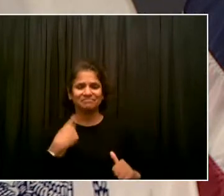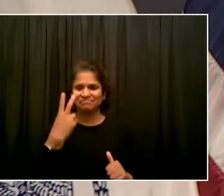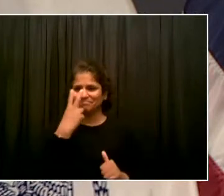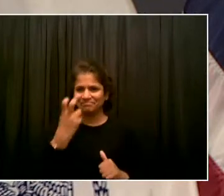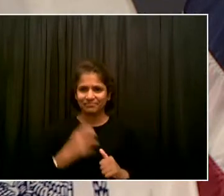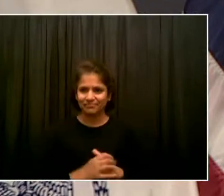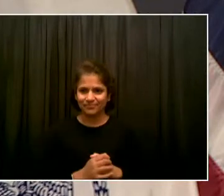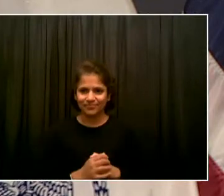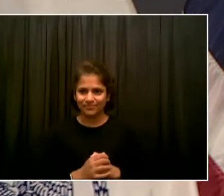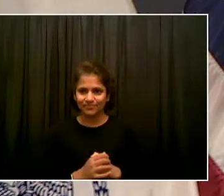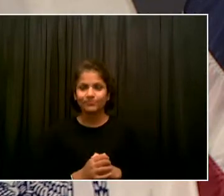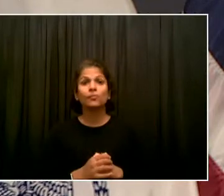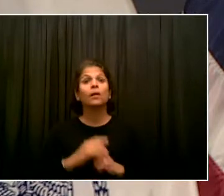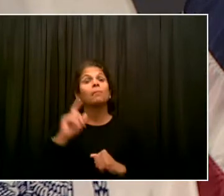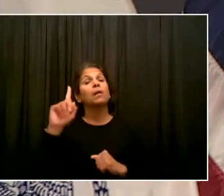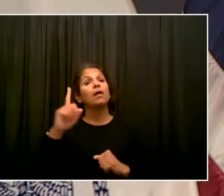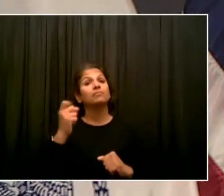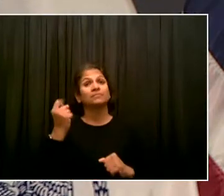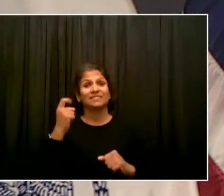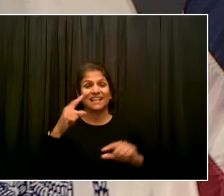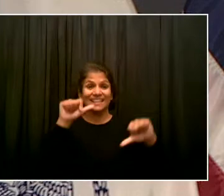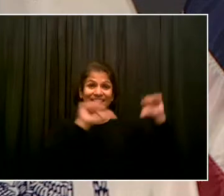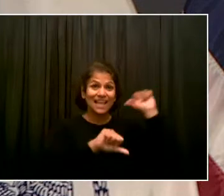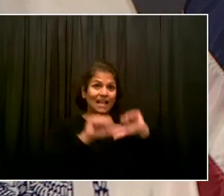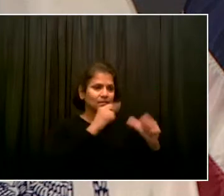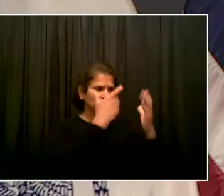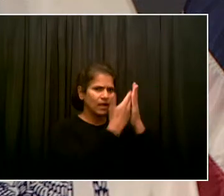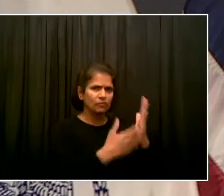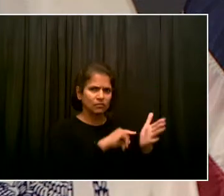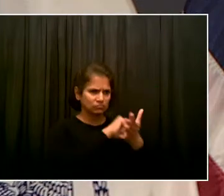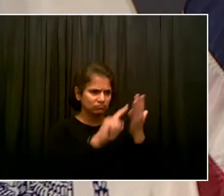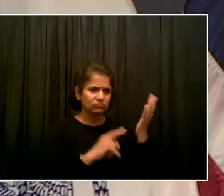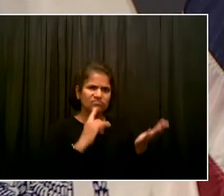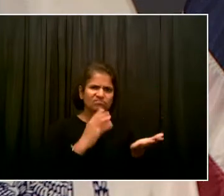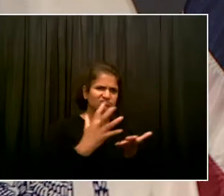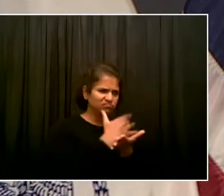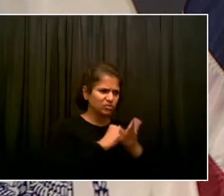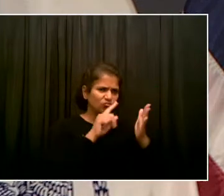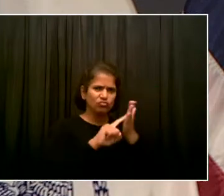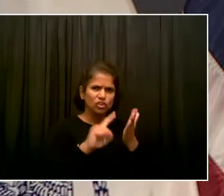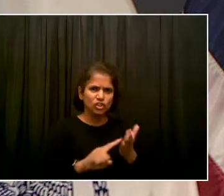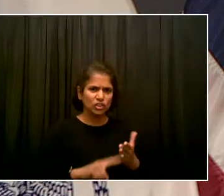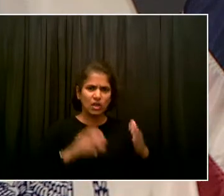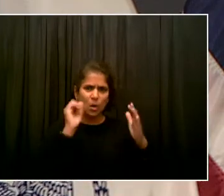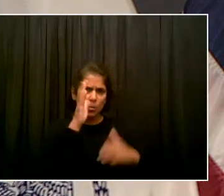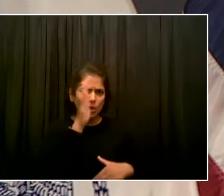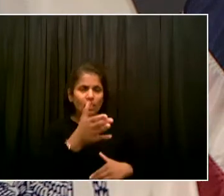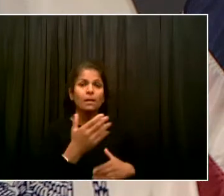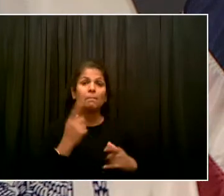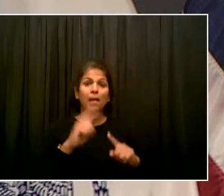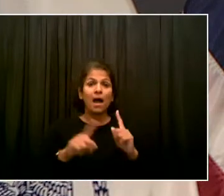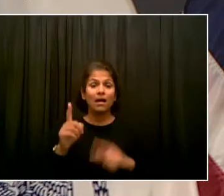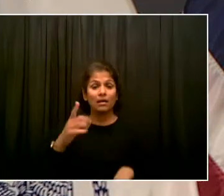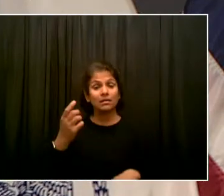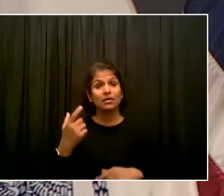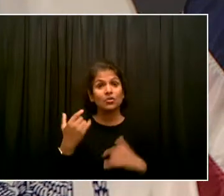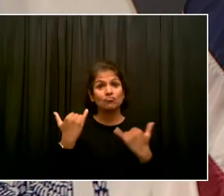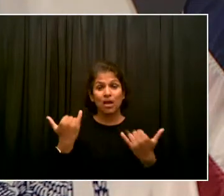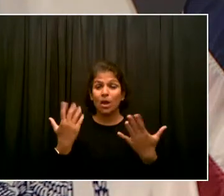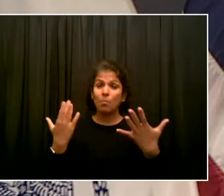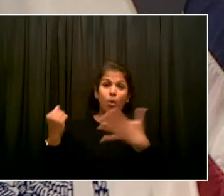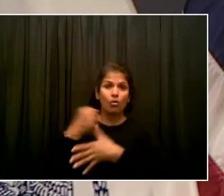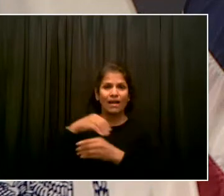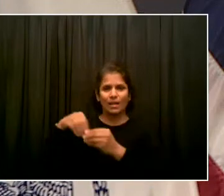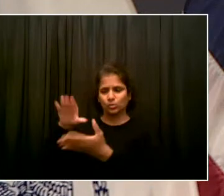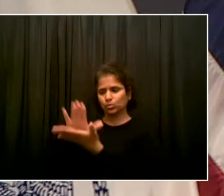new facts, but for the foreseeable future, job one is to get the kids into school, obviously, safely, and we're doing